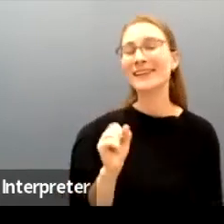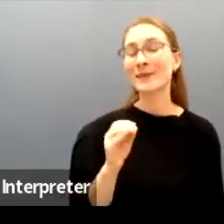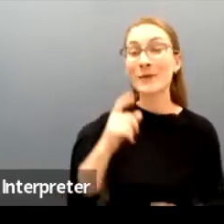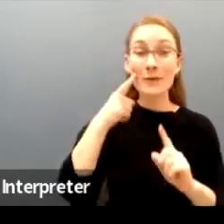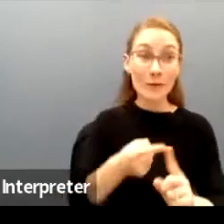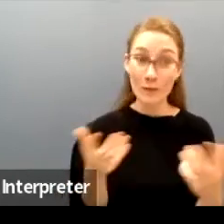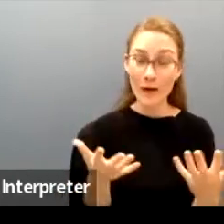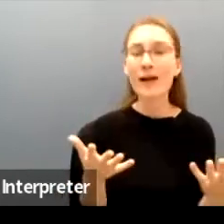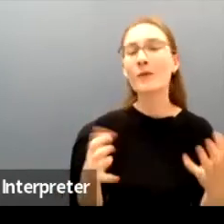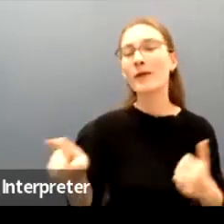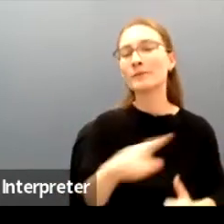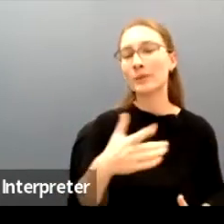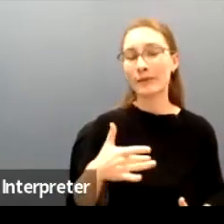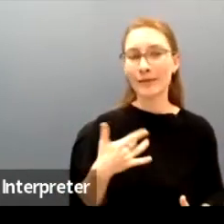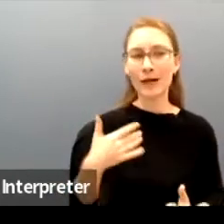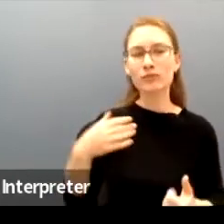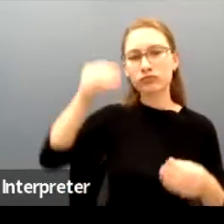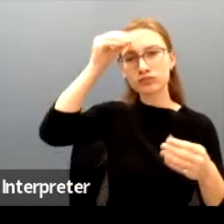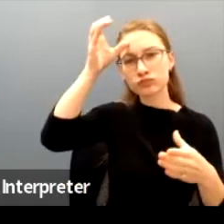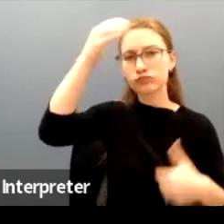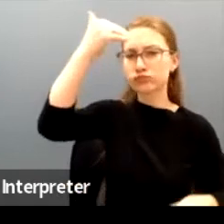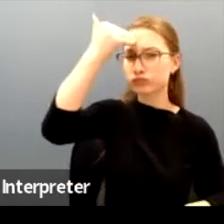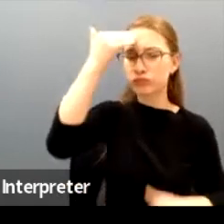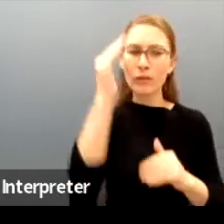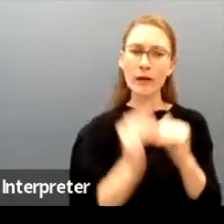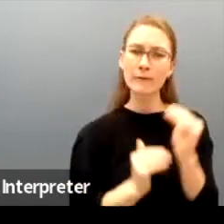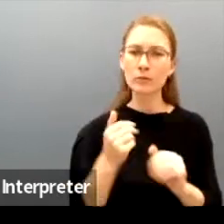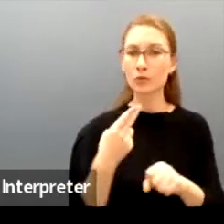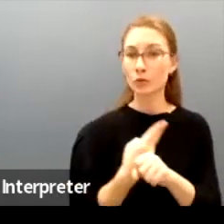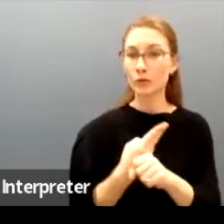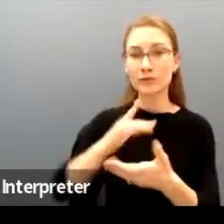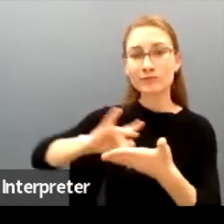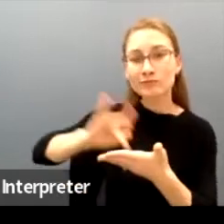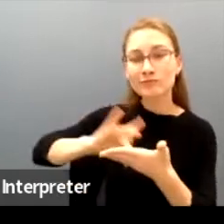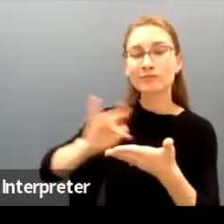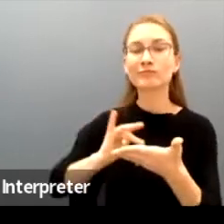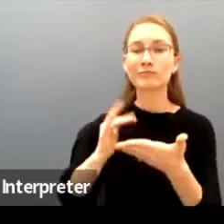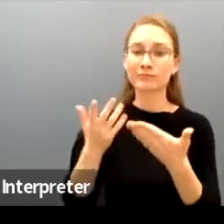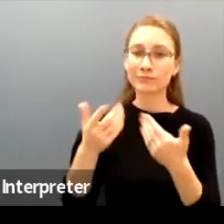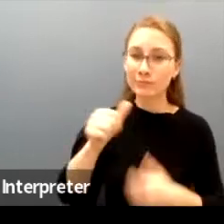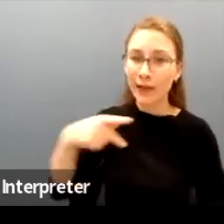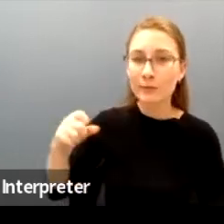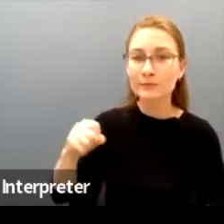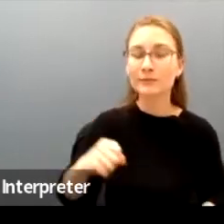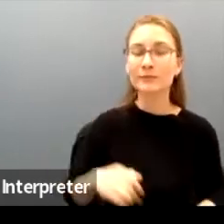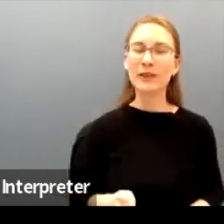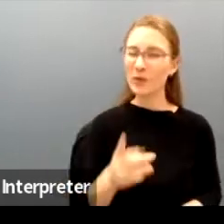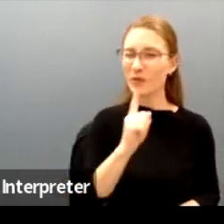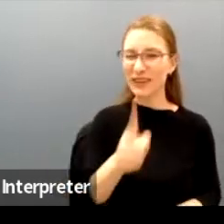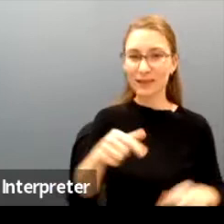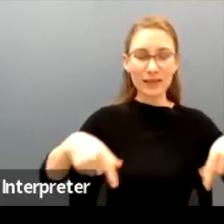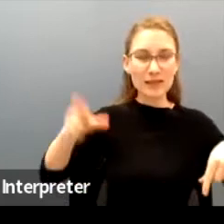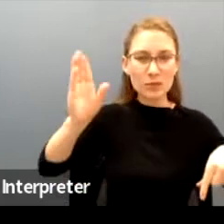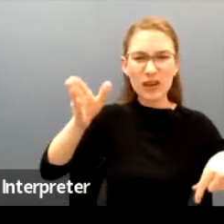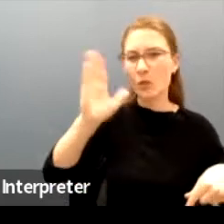mind, this does not mean that you're going to leave this session or this presentation and say, oh, I know how to use a device. I'm good to go. I